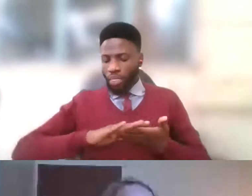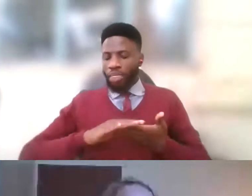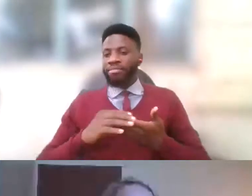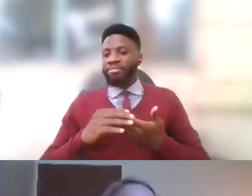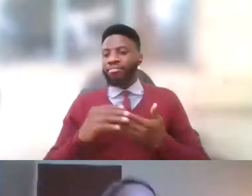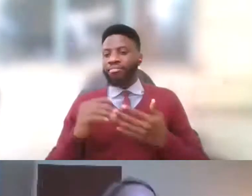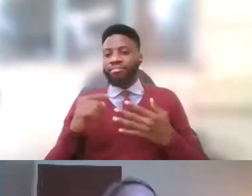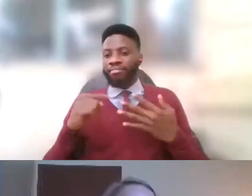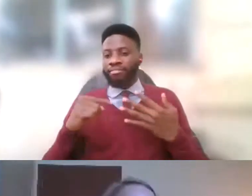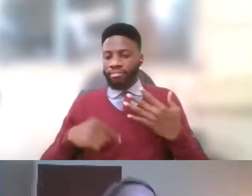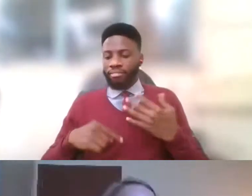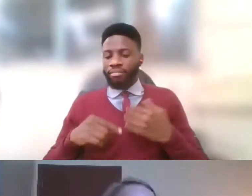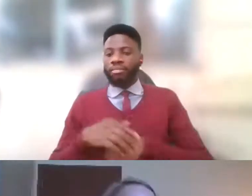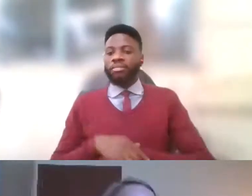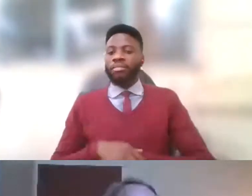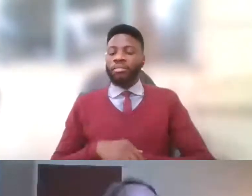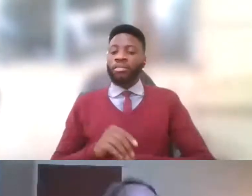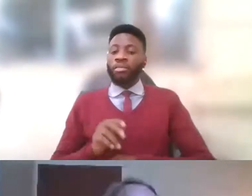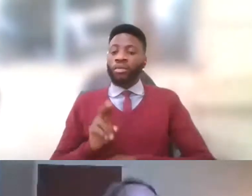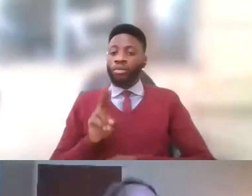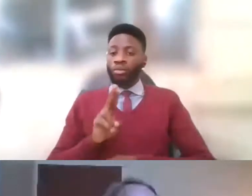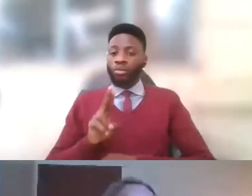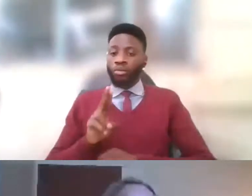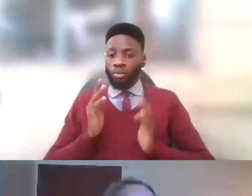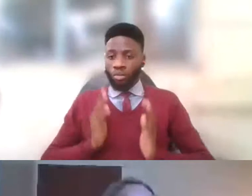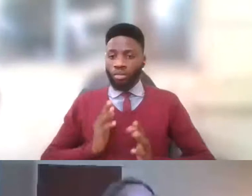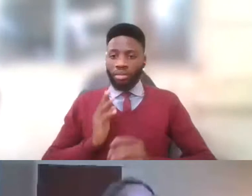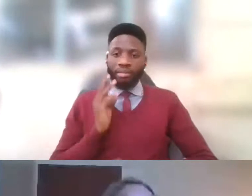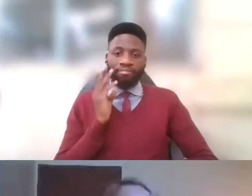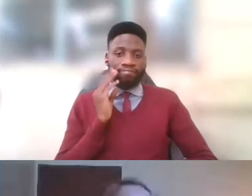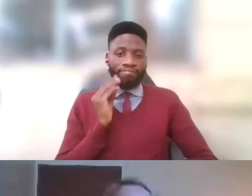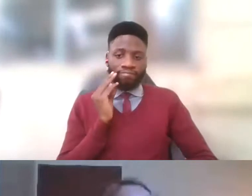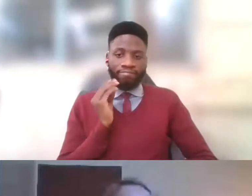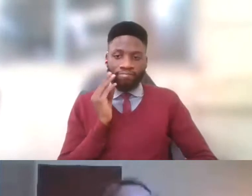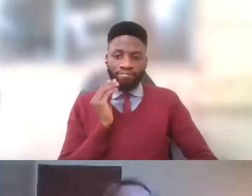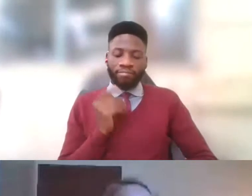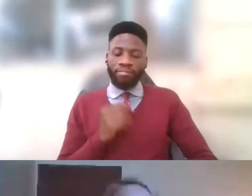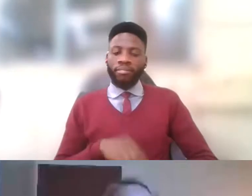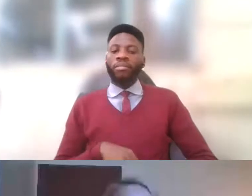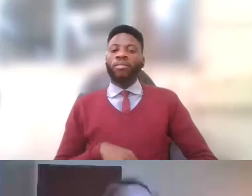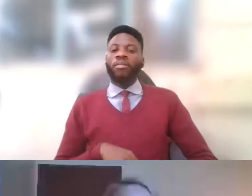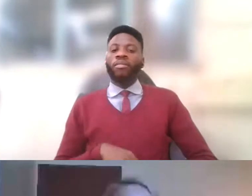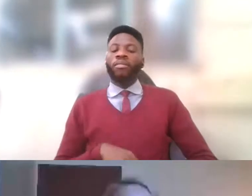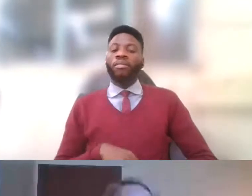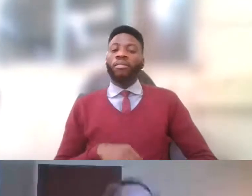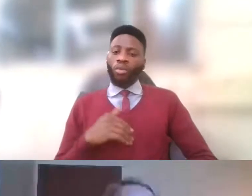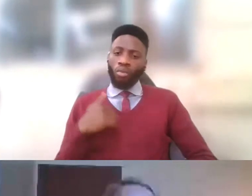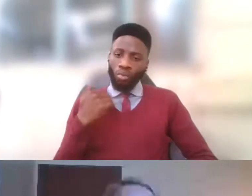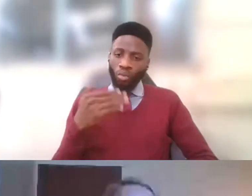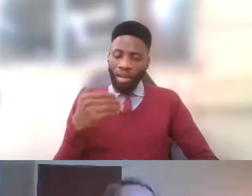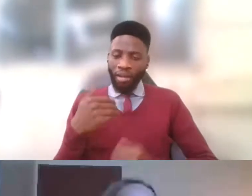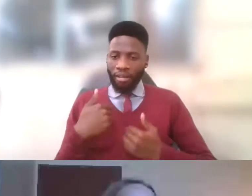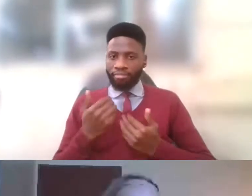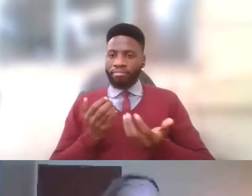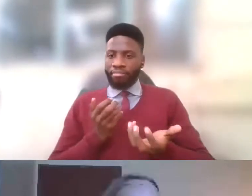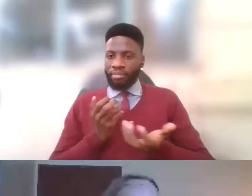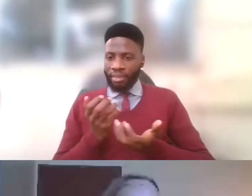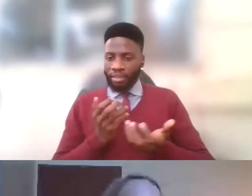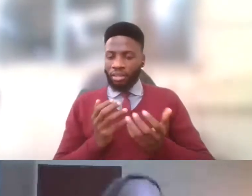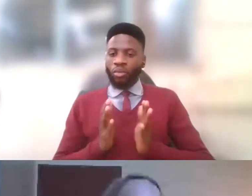definition. So I thought to take a step back and went back a few years back